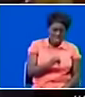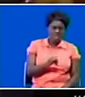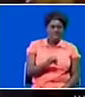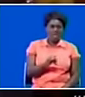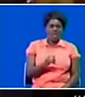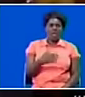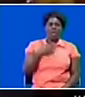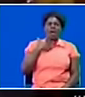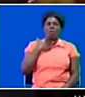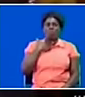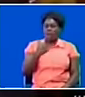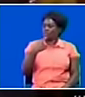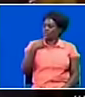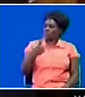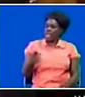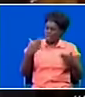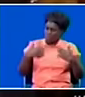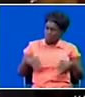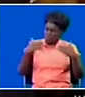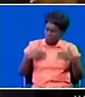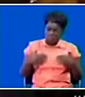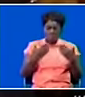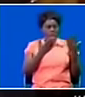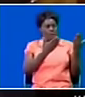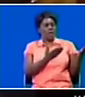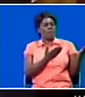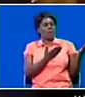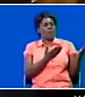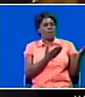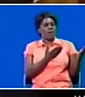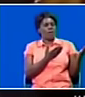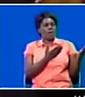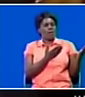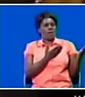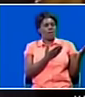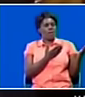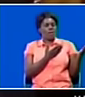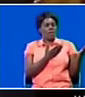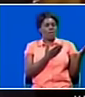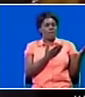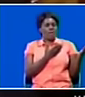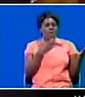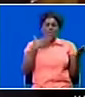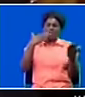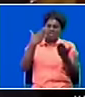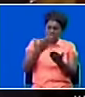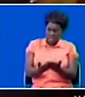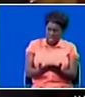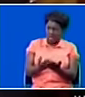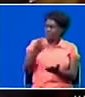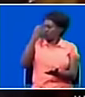I want to still tell the people of Uasin Gishu that I appreciate the deputy president's